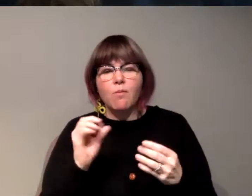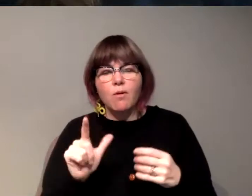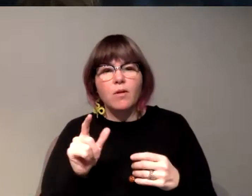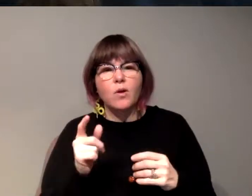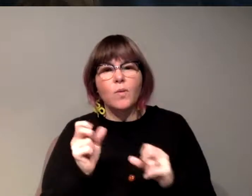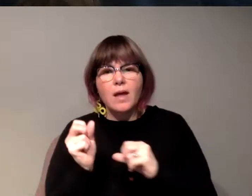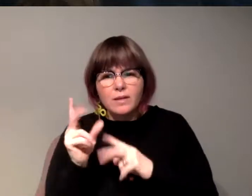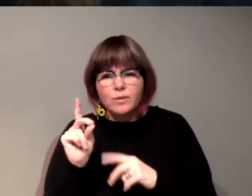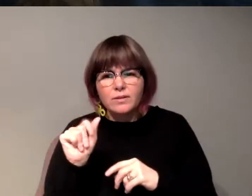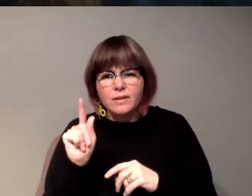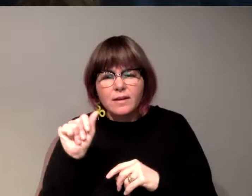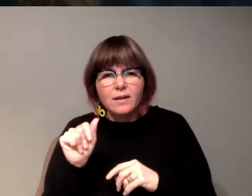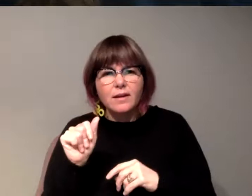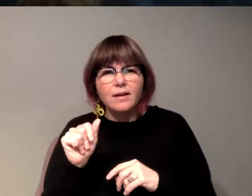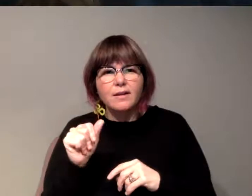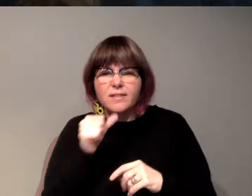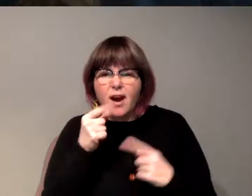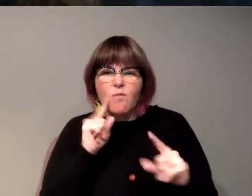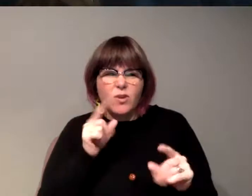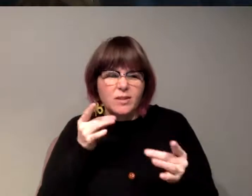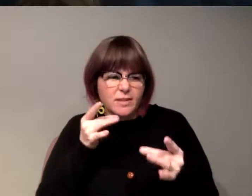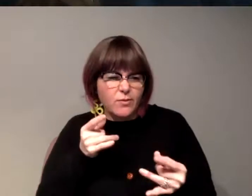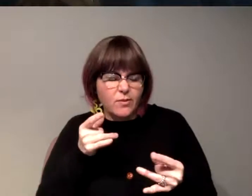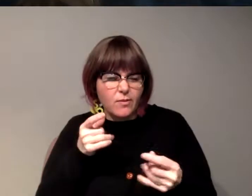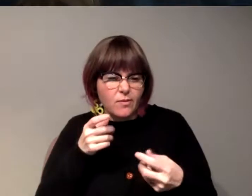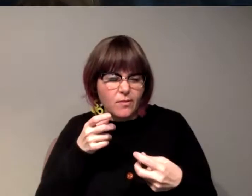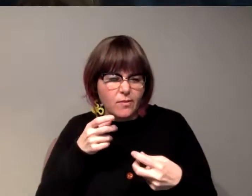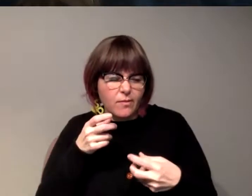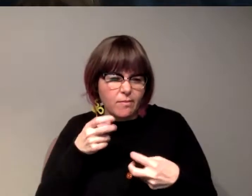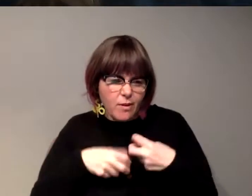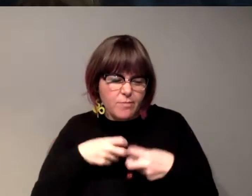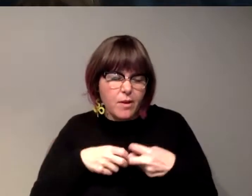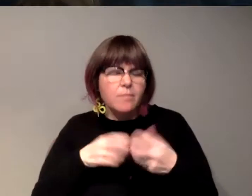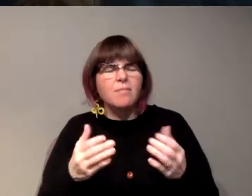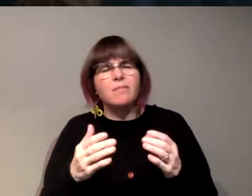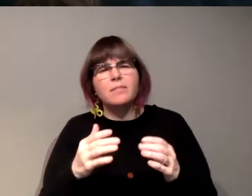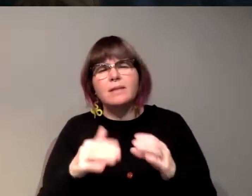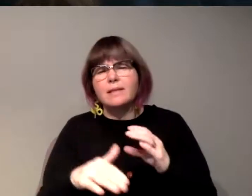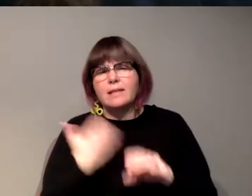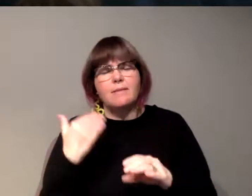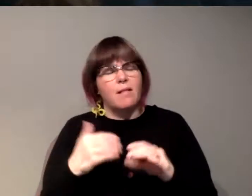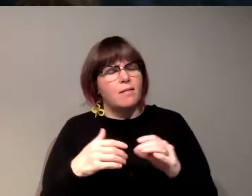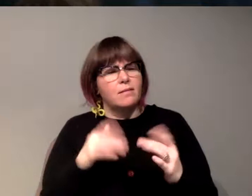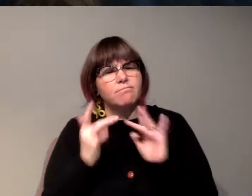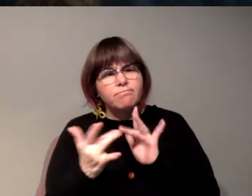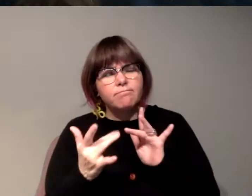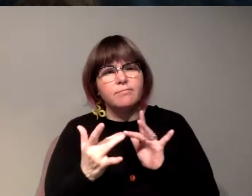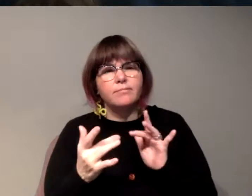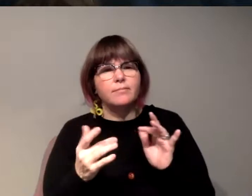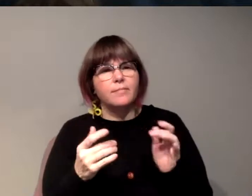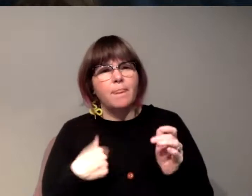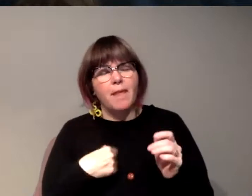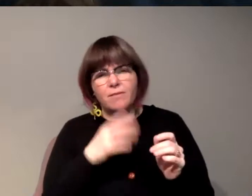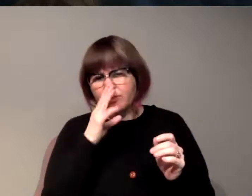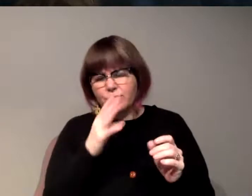the data, and things won't be working as smoothly as possible. So please feel free to use our email addresses and contact us. We have direct lines